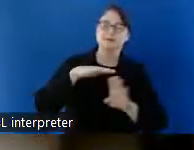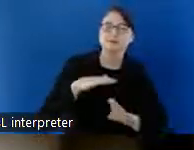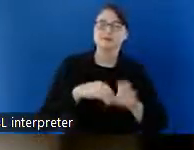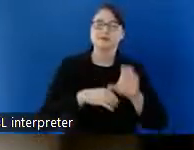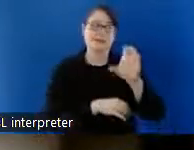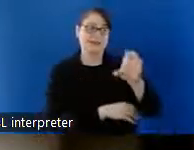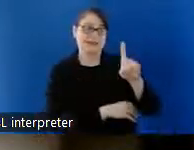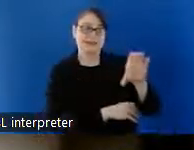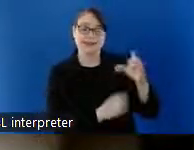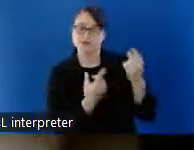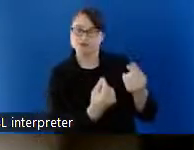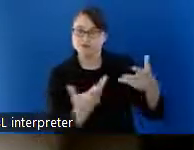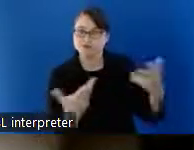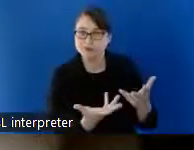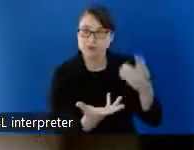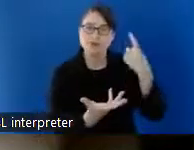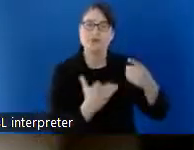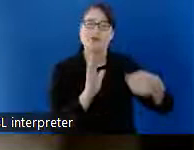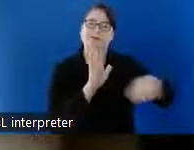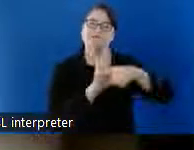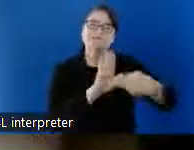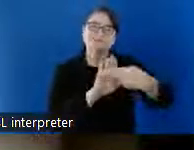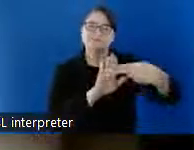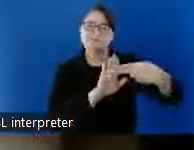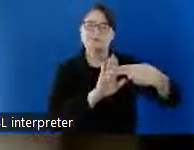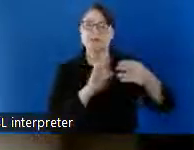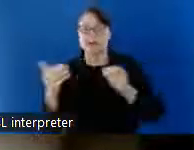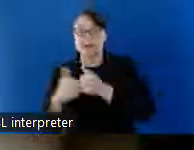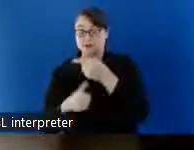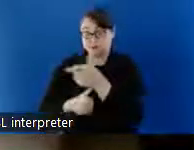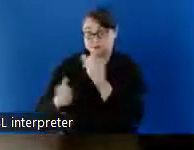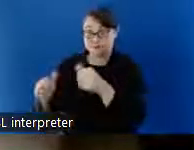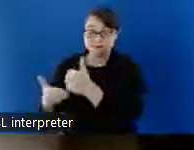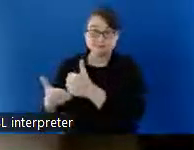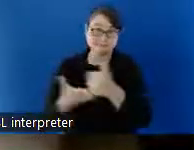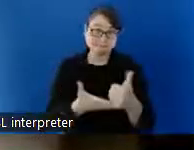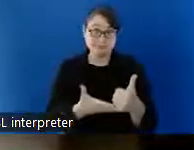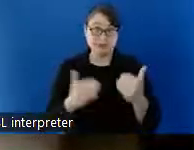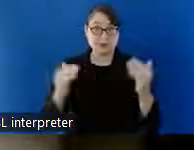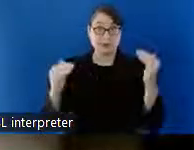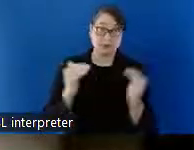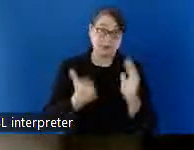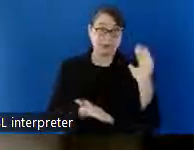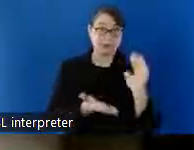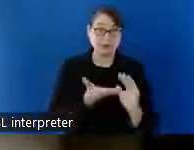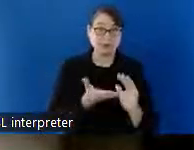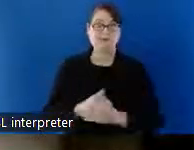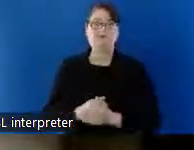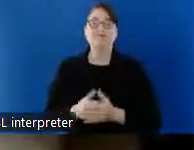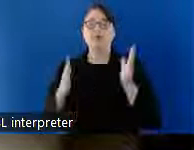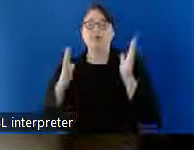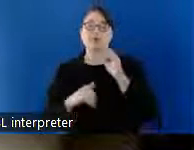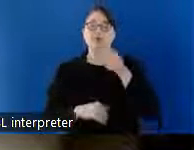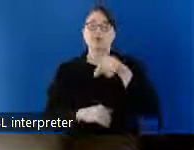CDC is doing to reduce stigma and how you can help. And then hopefully we'll be able to have a robust Q&A session and discussion, and